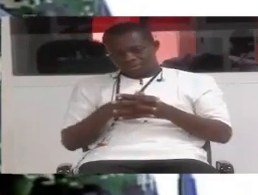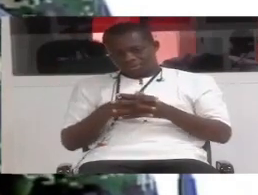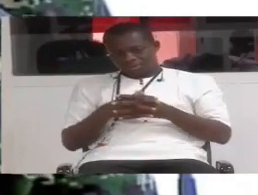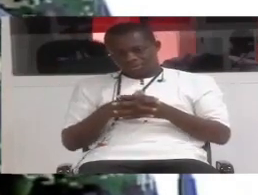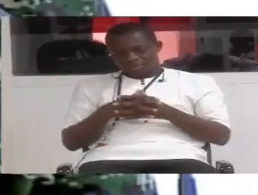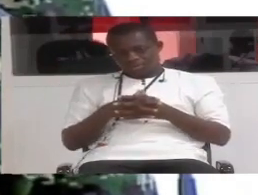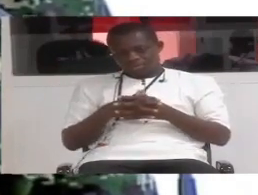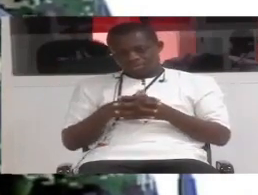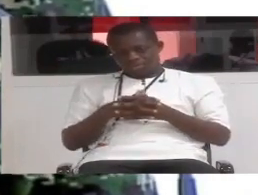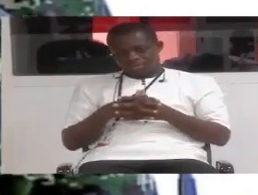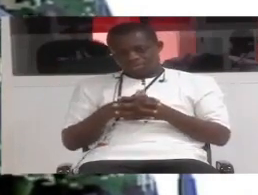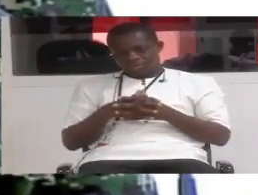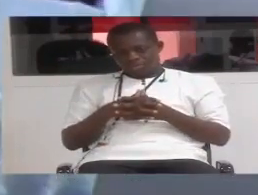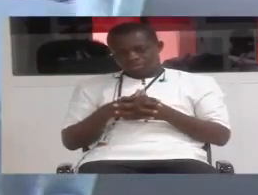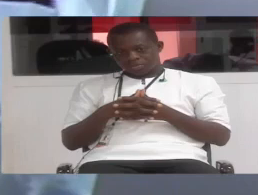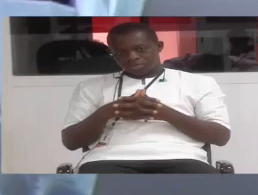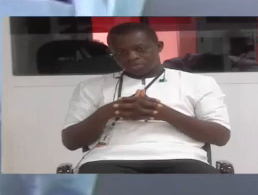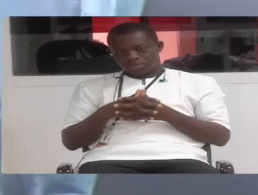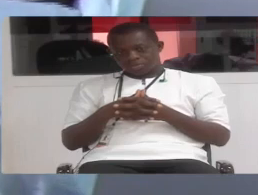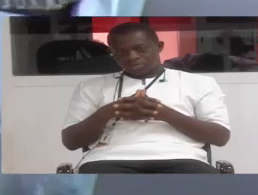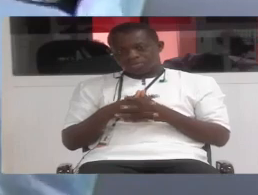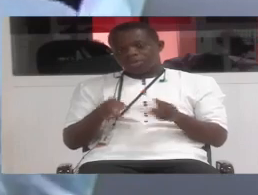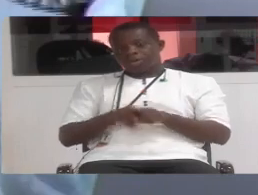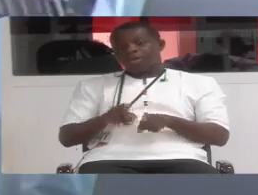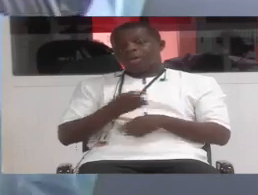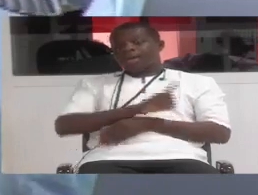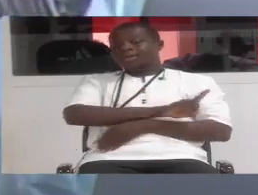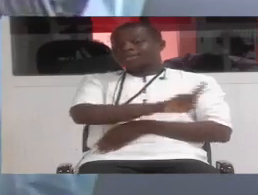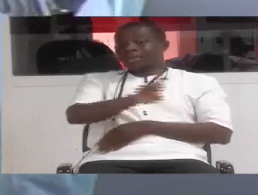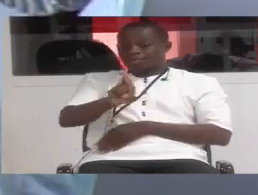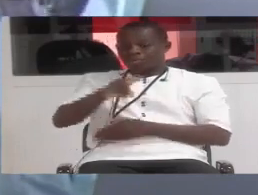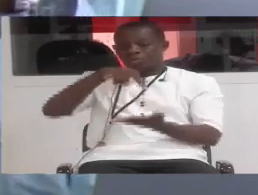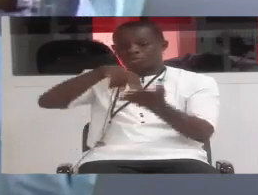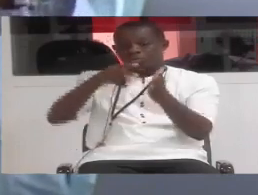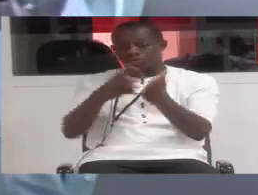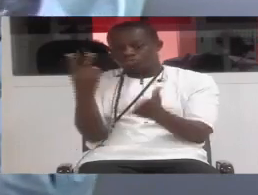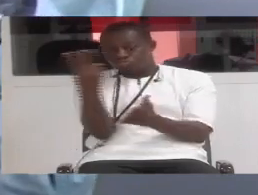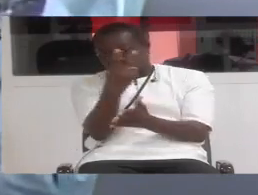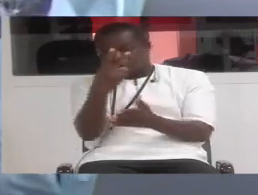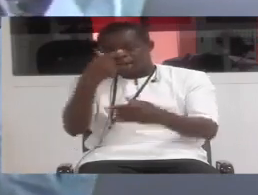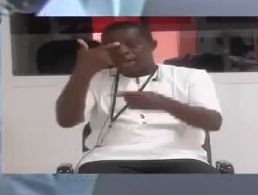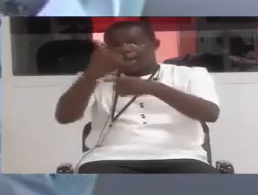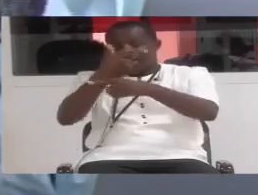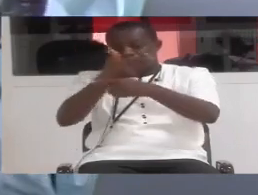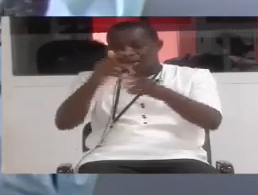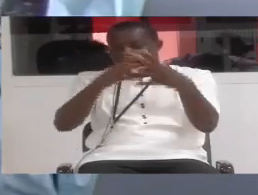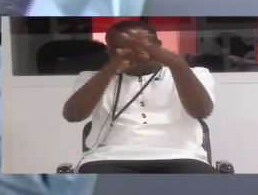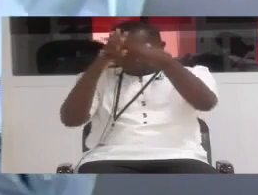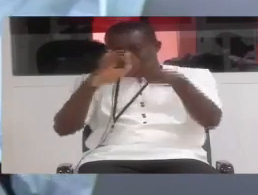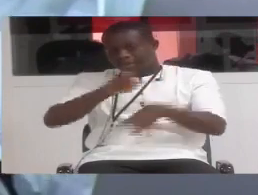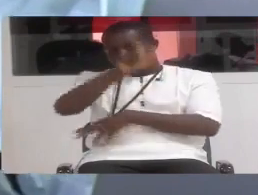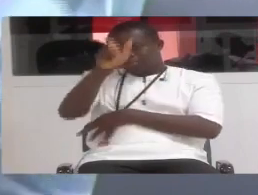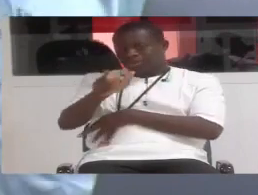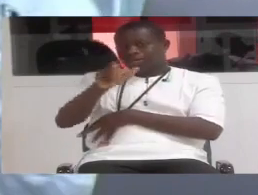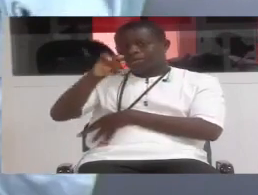Jammeh's house and by gay you mean the two captured Gambian Americans Mahmoud Cisse